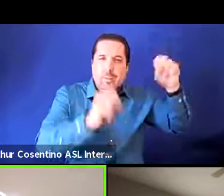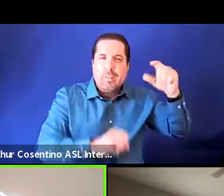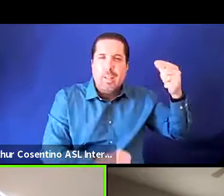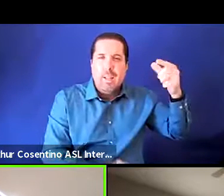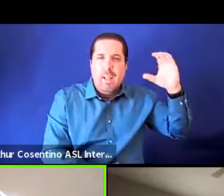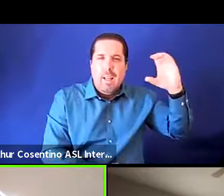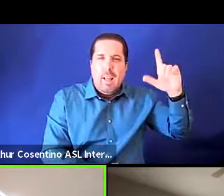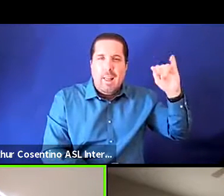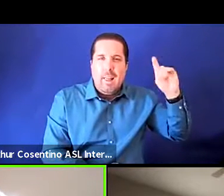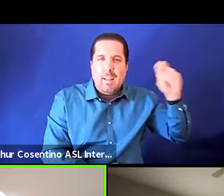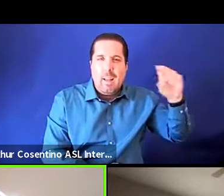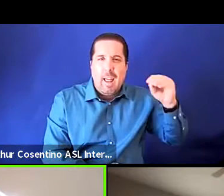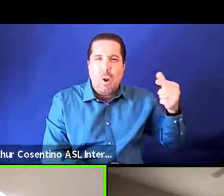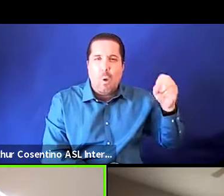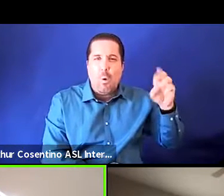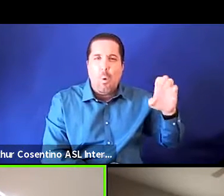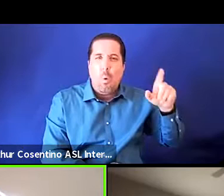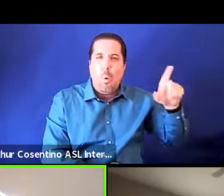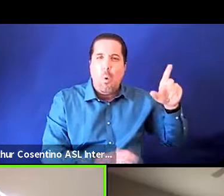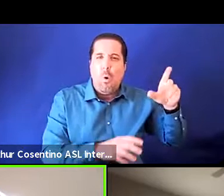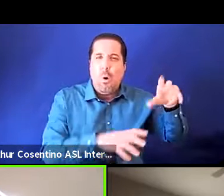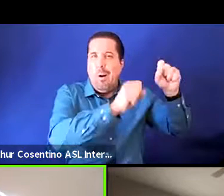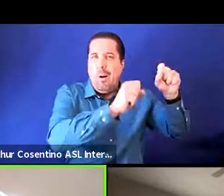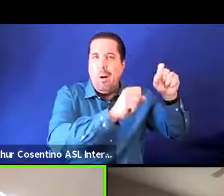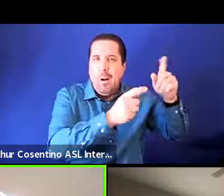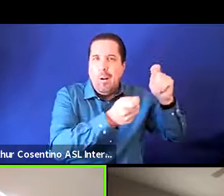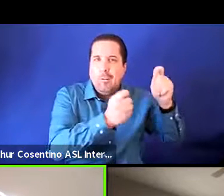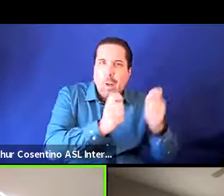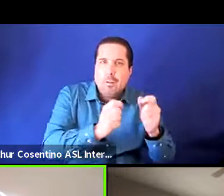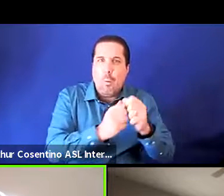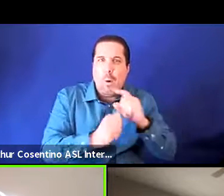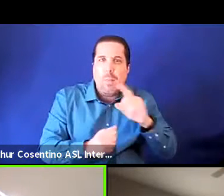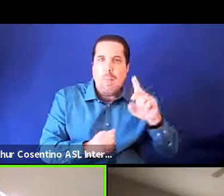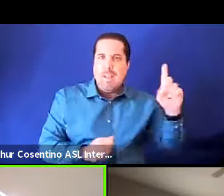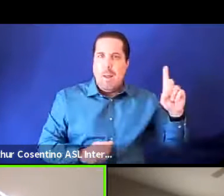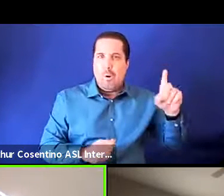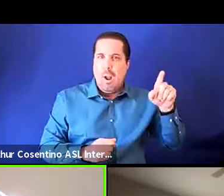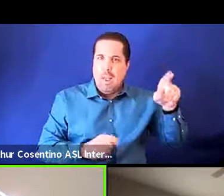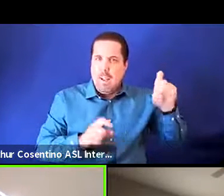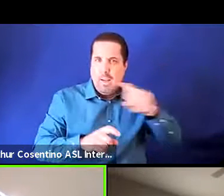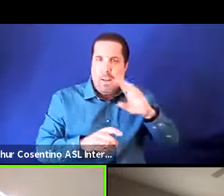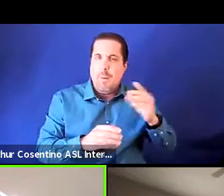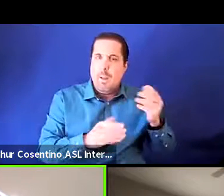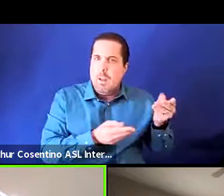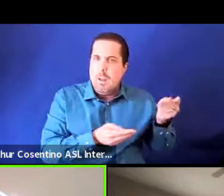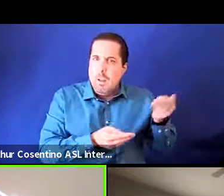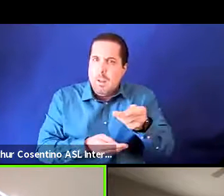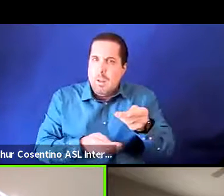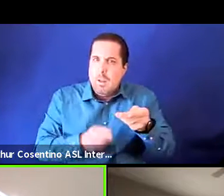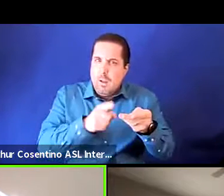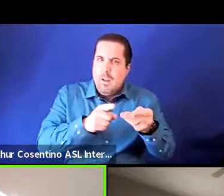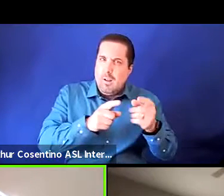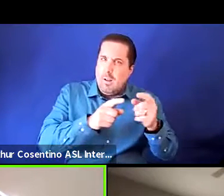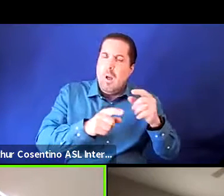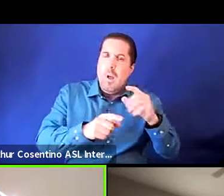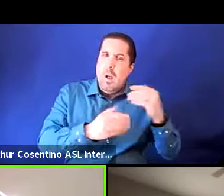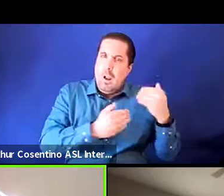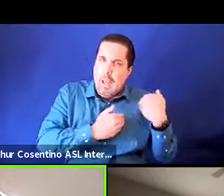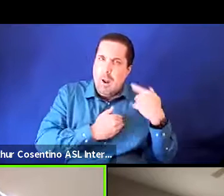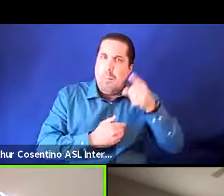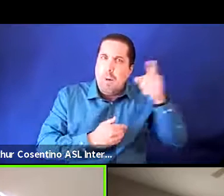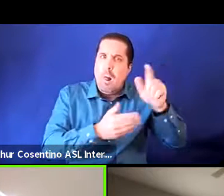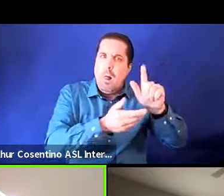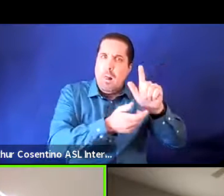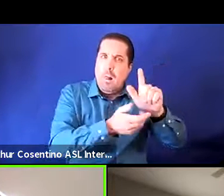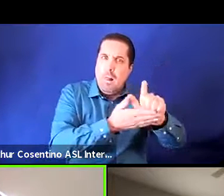really thinking about the ways that also the Democratic Party needs to be held accountable and undoing a lot of the carceral legislation that they've helped